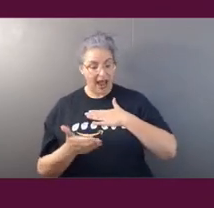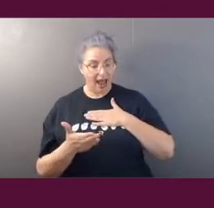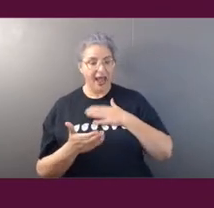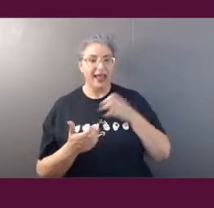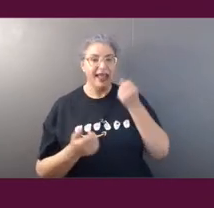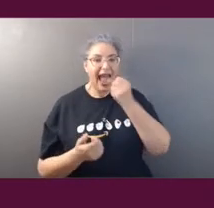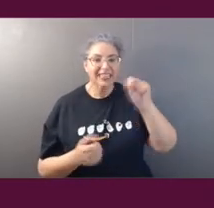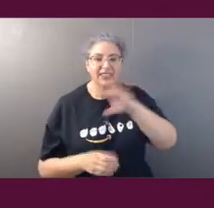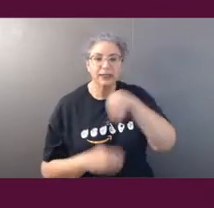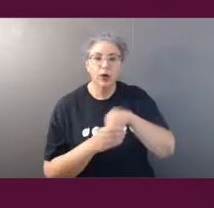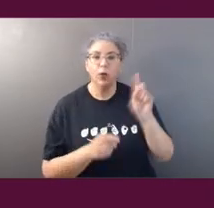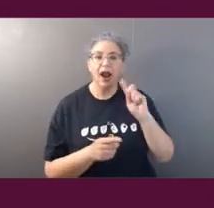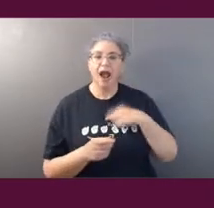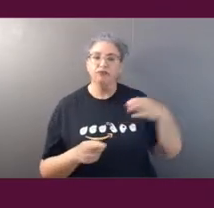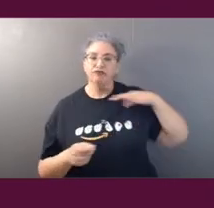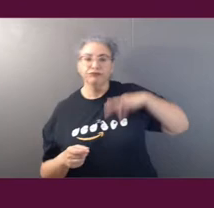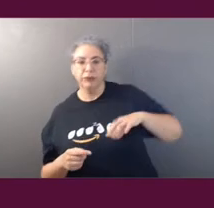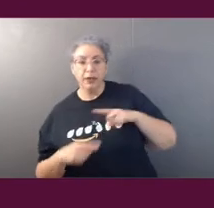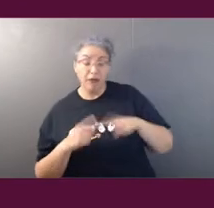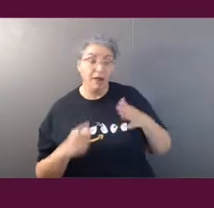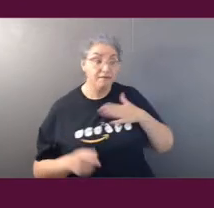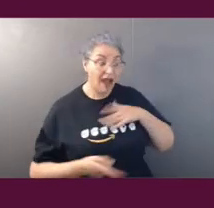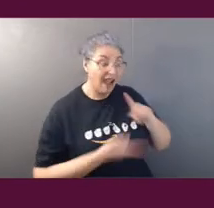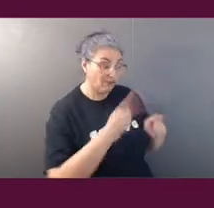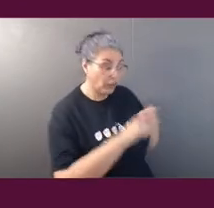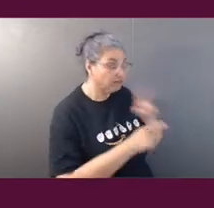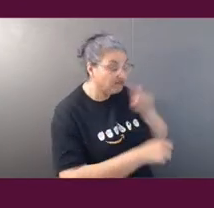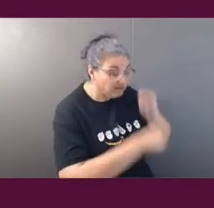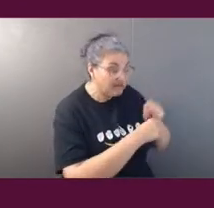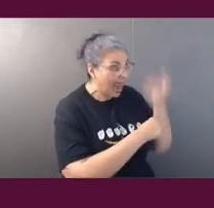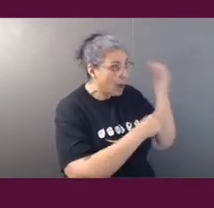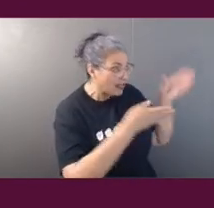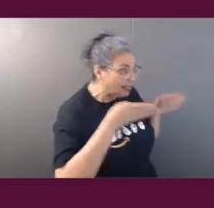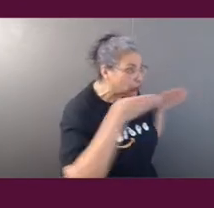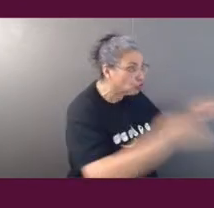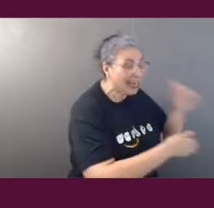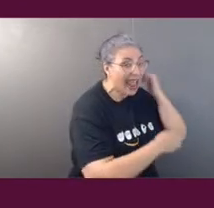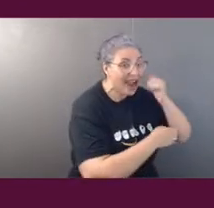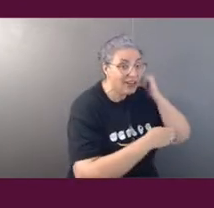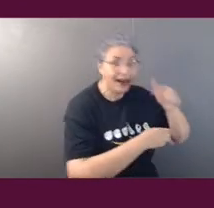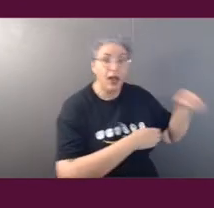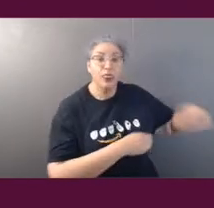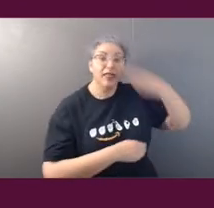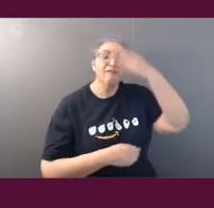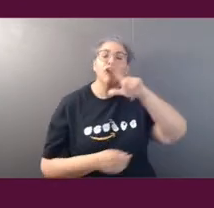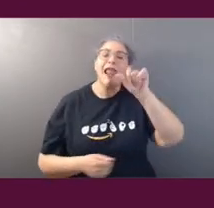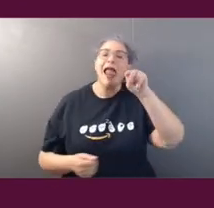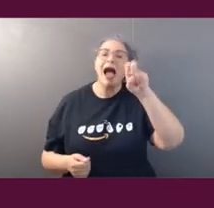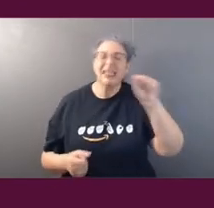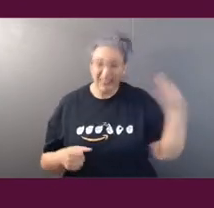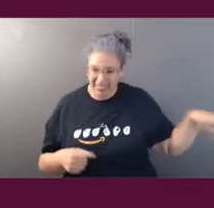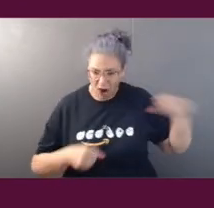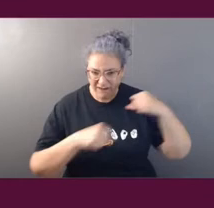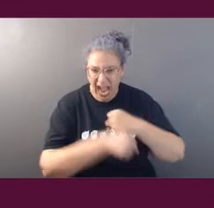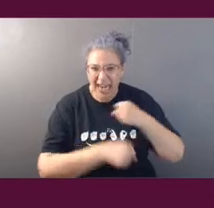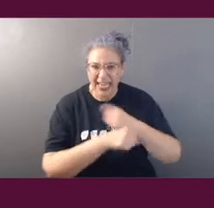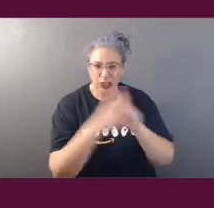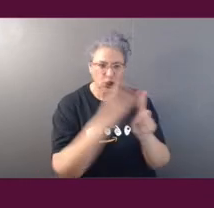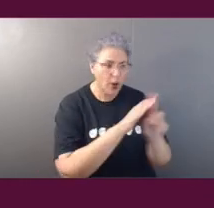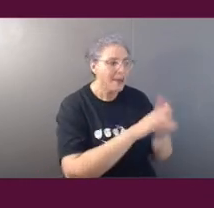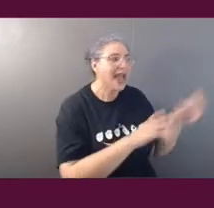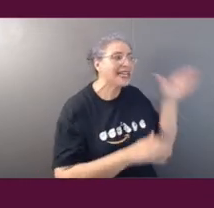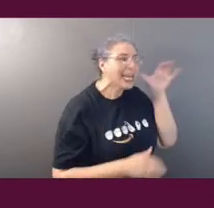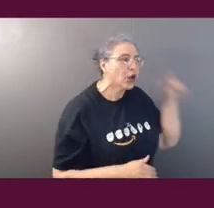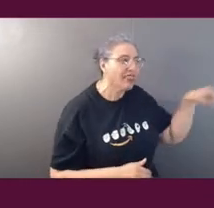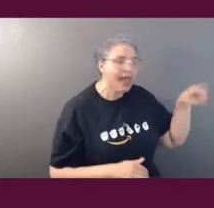am gifted and given the platform to do so. But I have friends who are, you know, real life in the streets every single day on the front lines fighting and showing up.